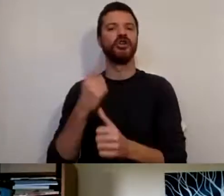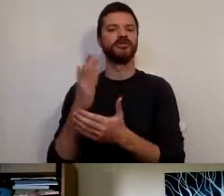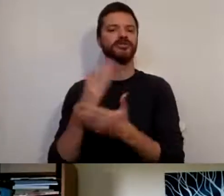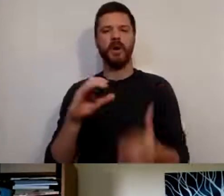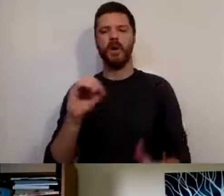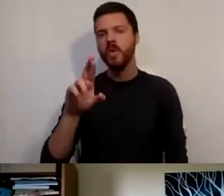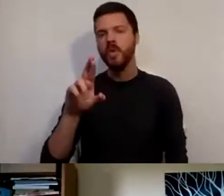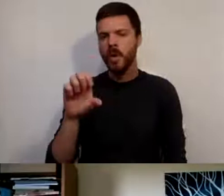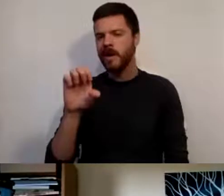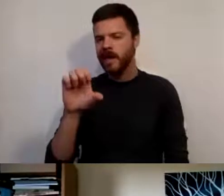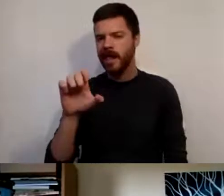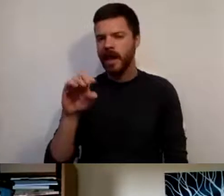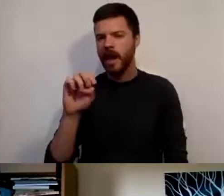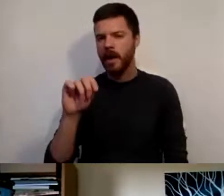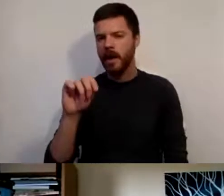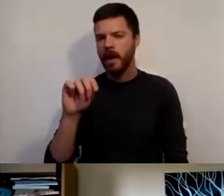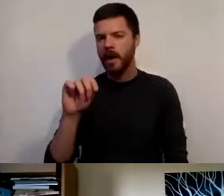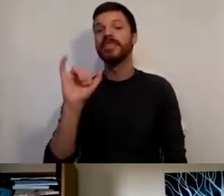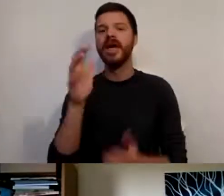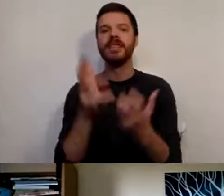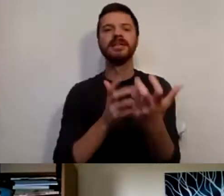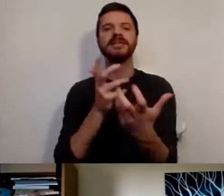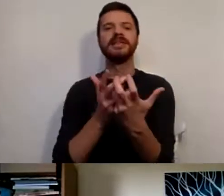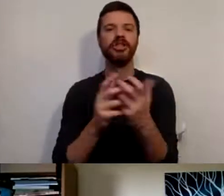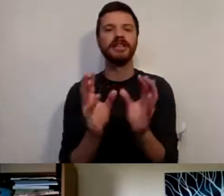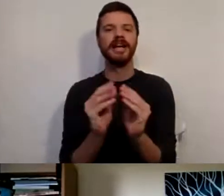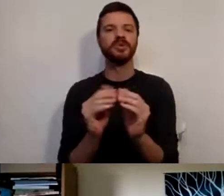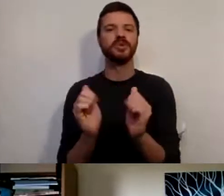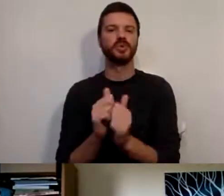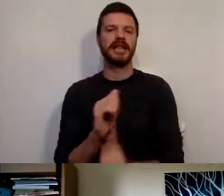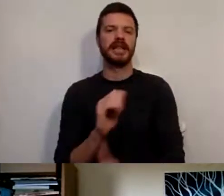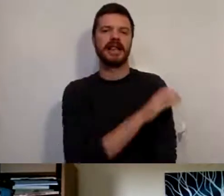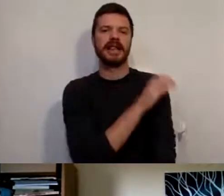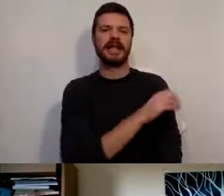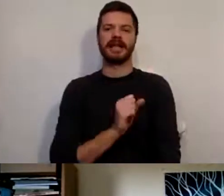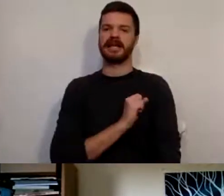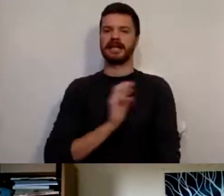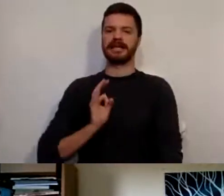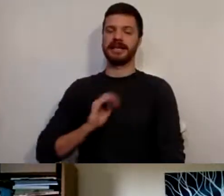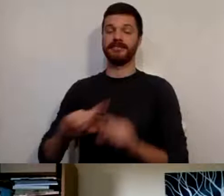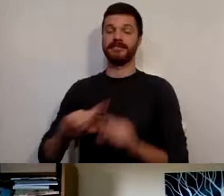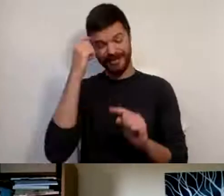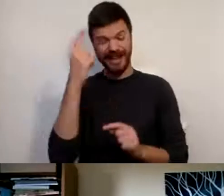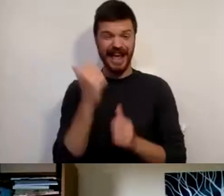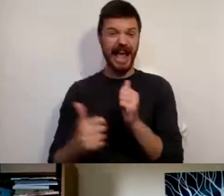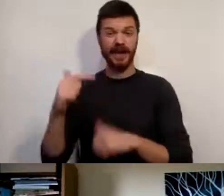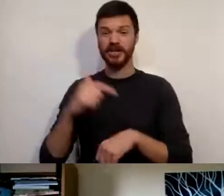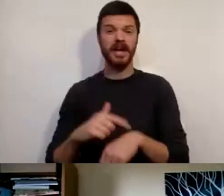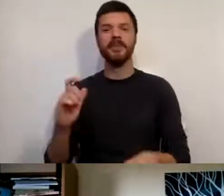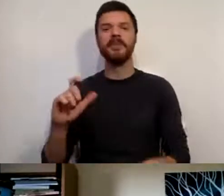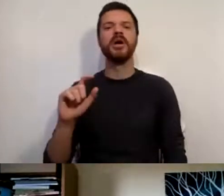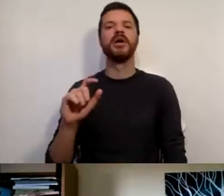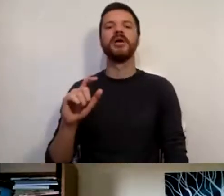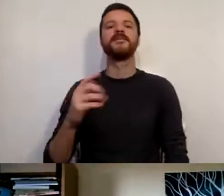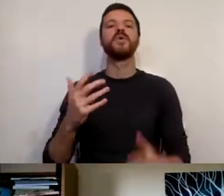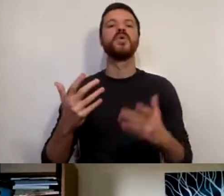was the tailoring a session that we did with the clinic staff. But I do think we learn every time we do that. I mean, things like the talking points that are nested in